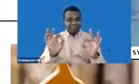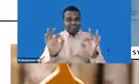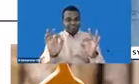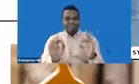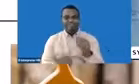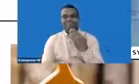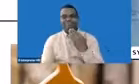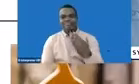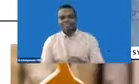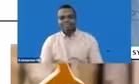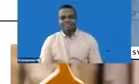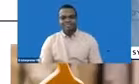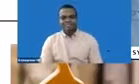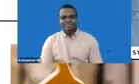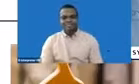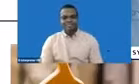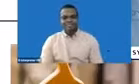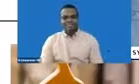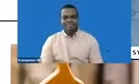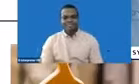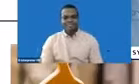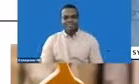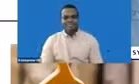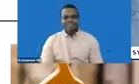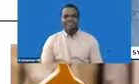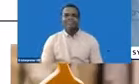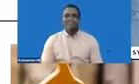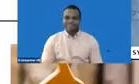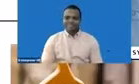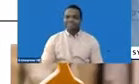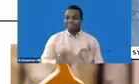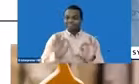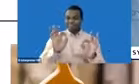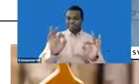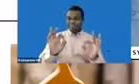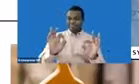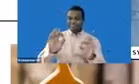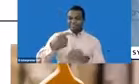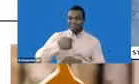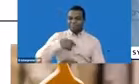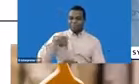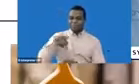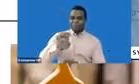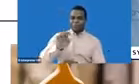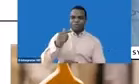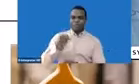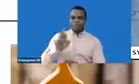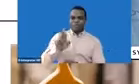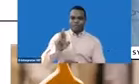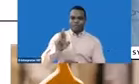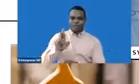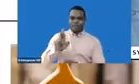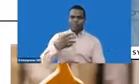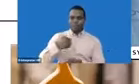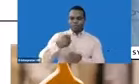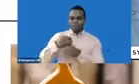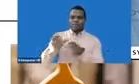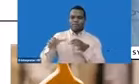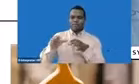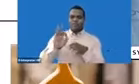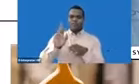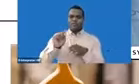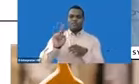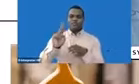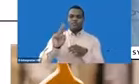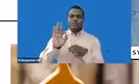will talk to you about the first two project results, the methodological toolkit, or to call it